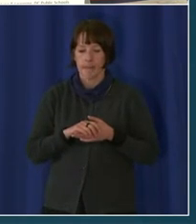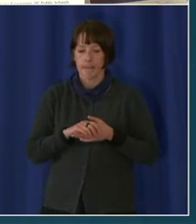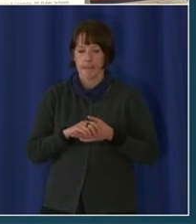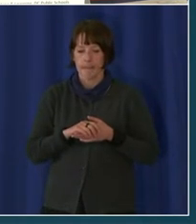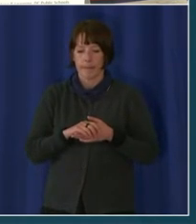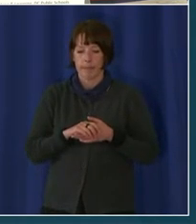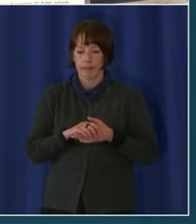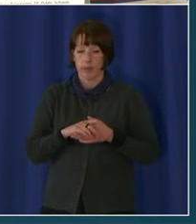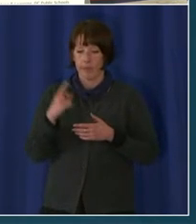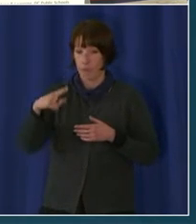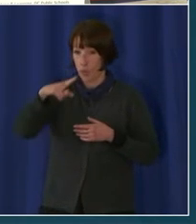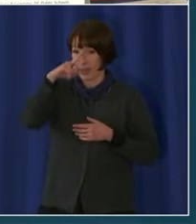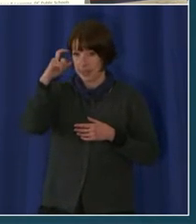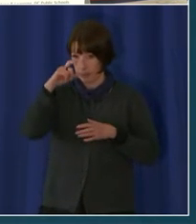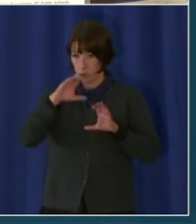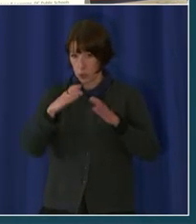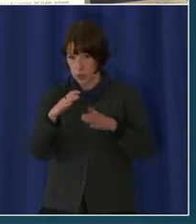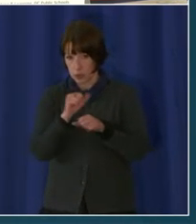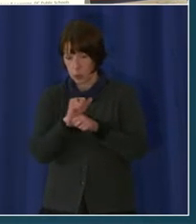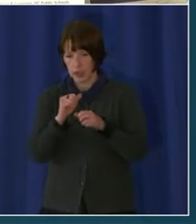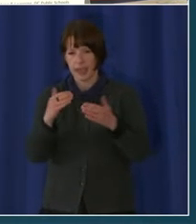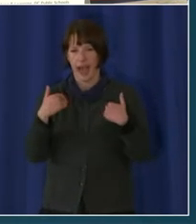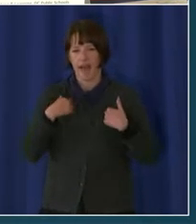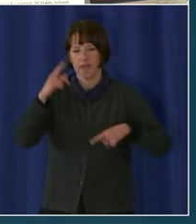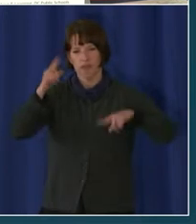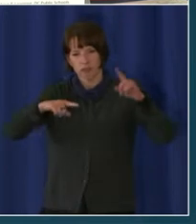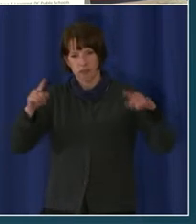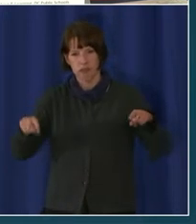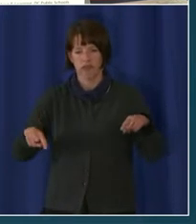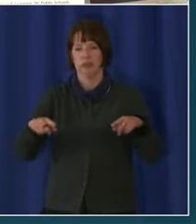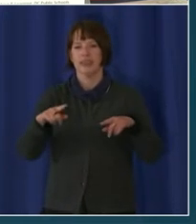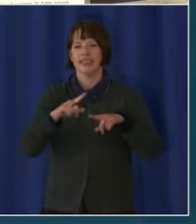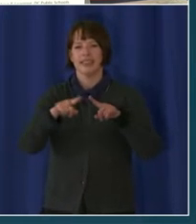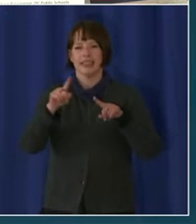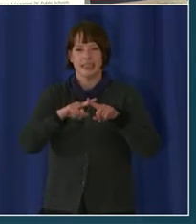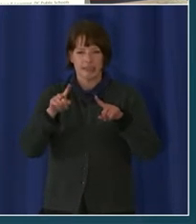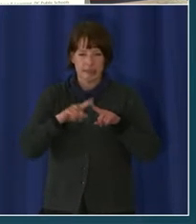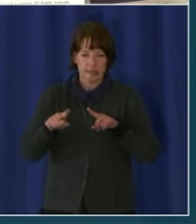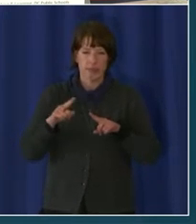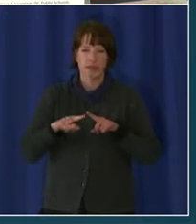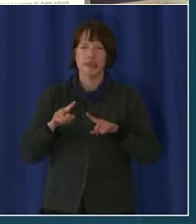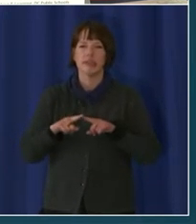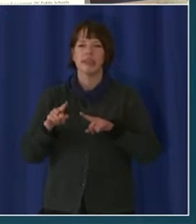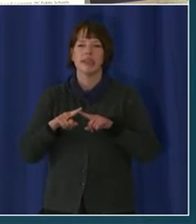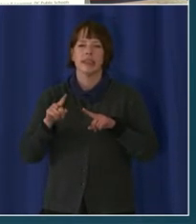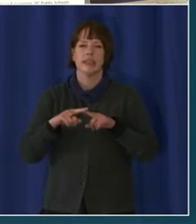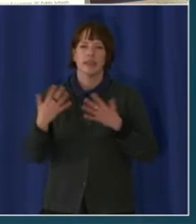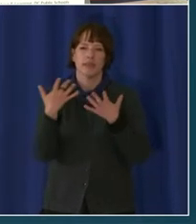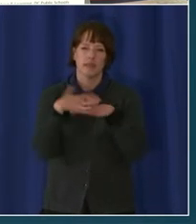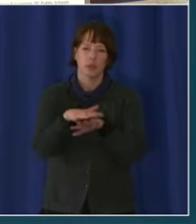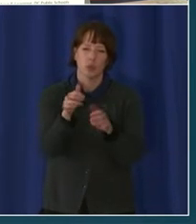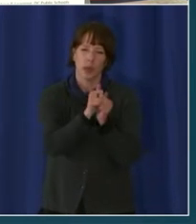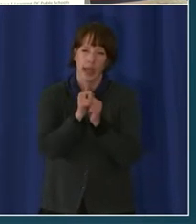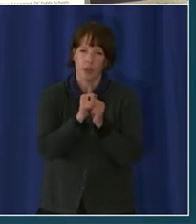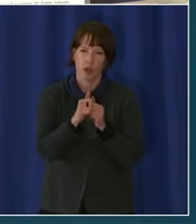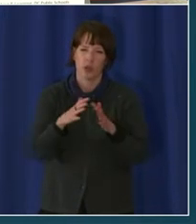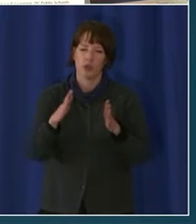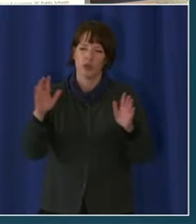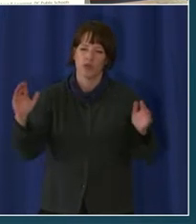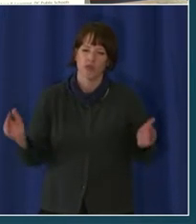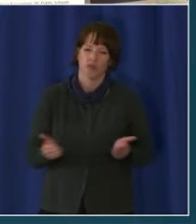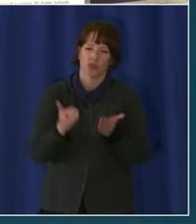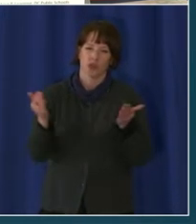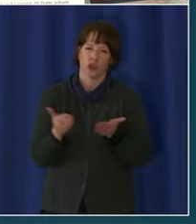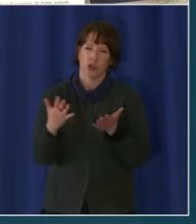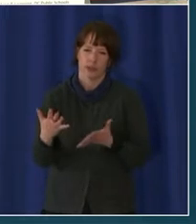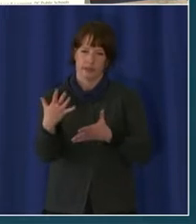in this summer to be interdisciplinary and as hands-on as possible to really spark the engagement